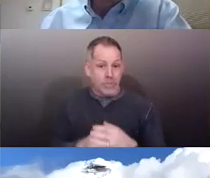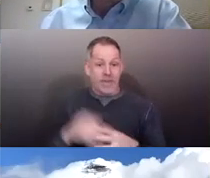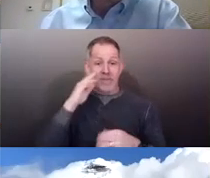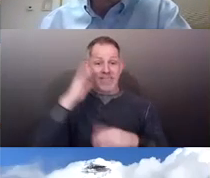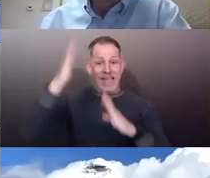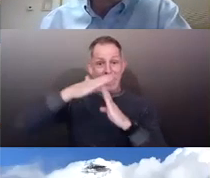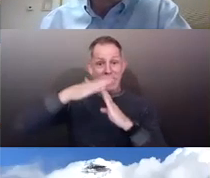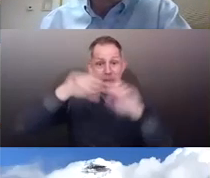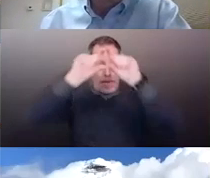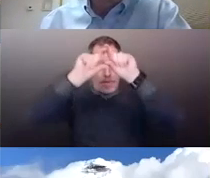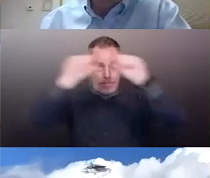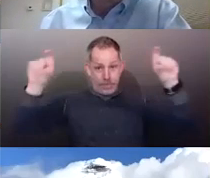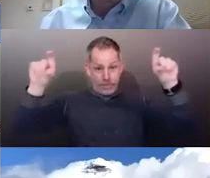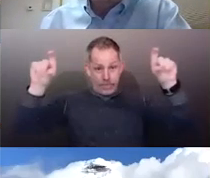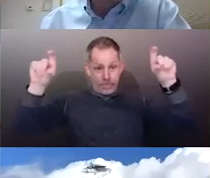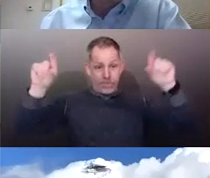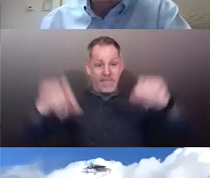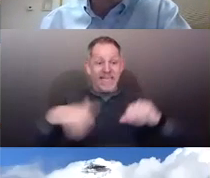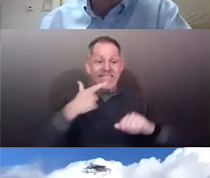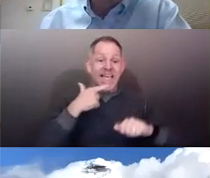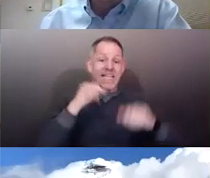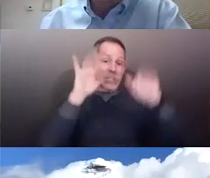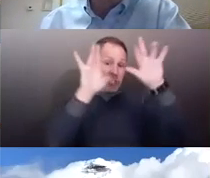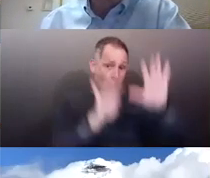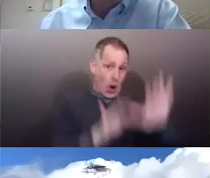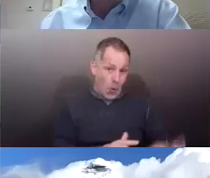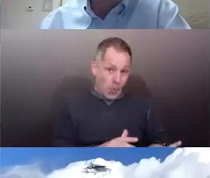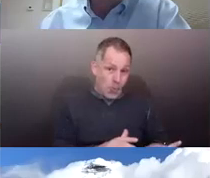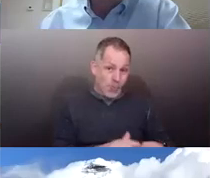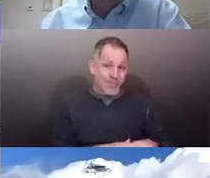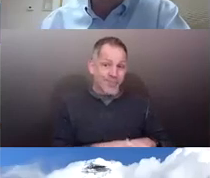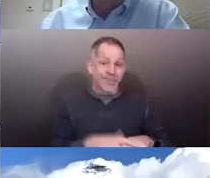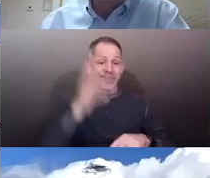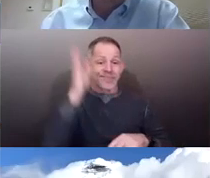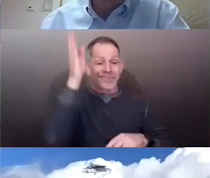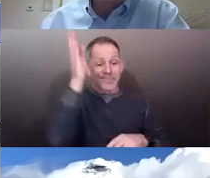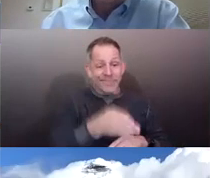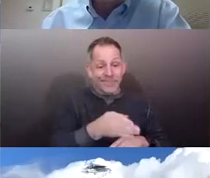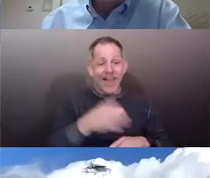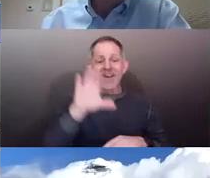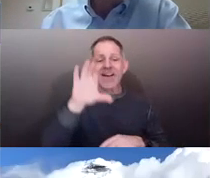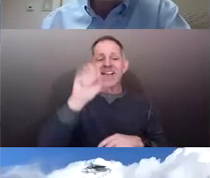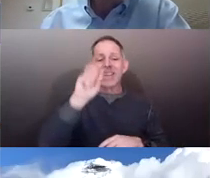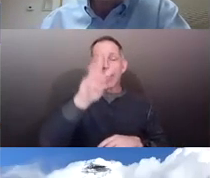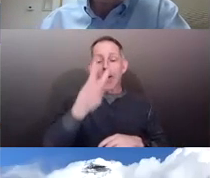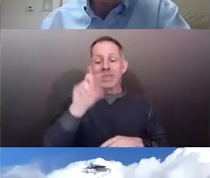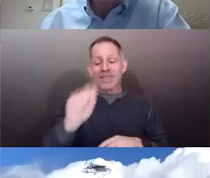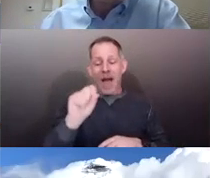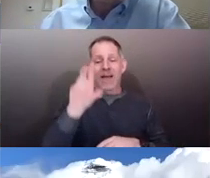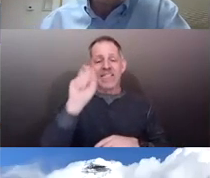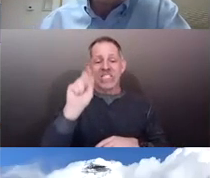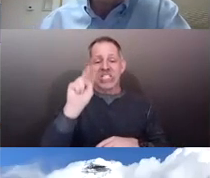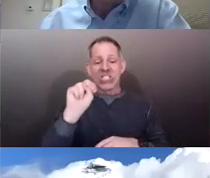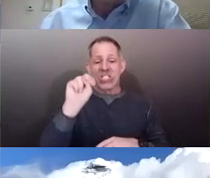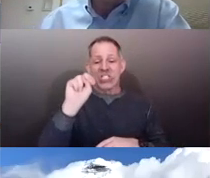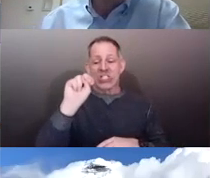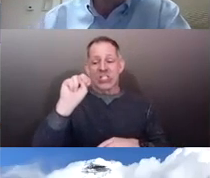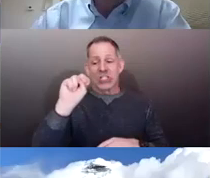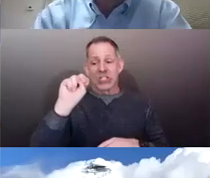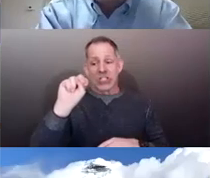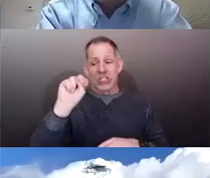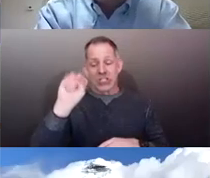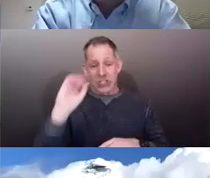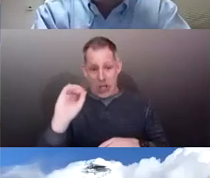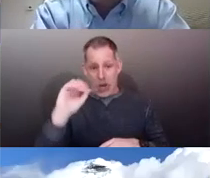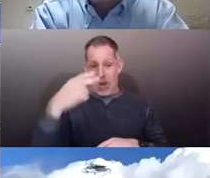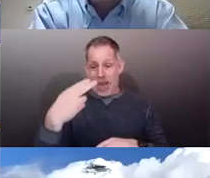is the place to go. You can just enter that, or you can get there by going to our homepage. And then that will take you to this page that has